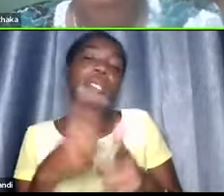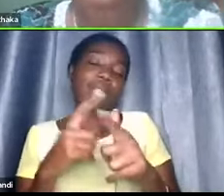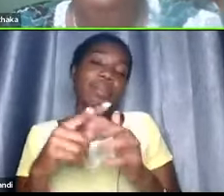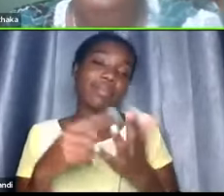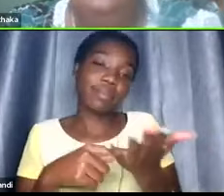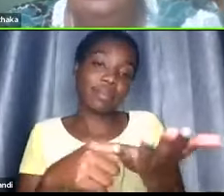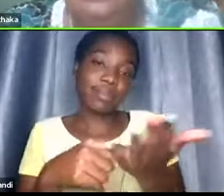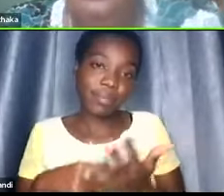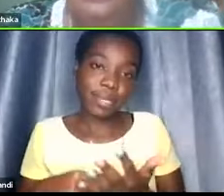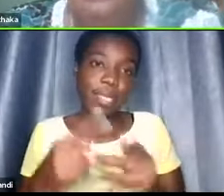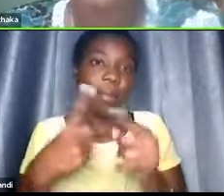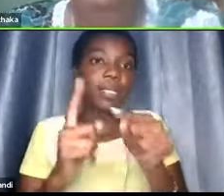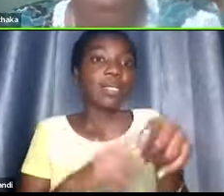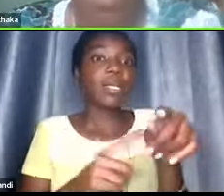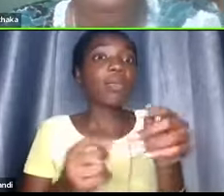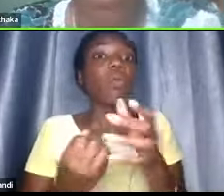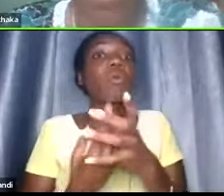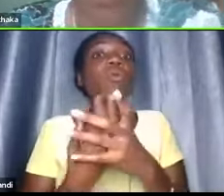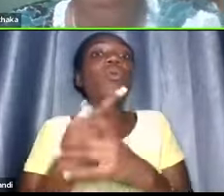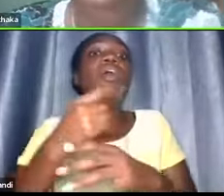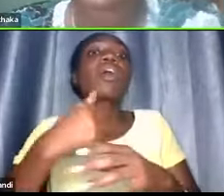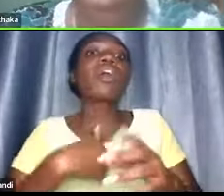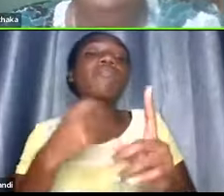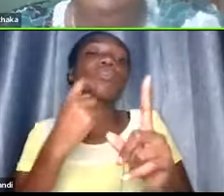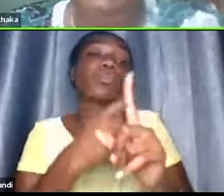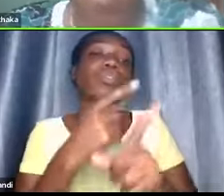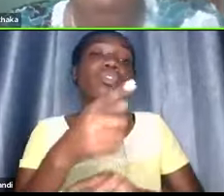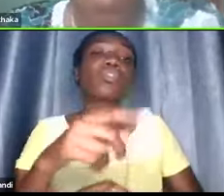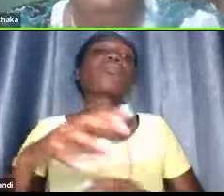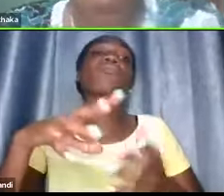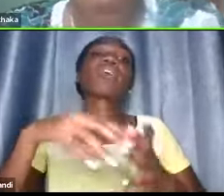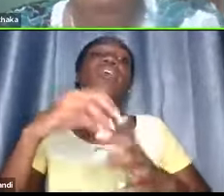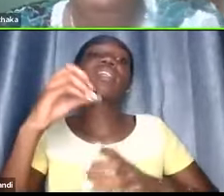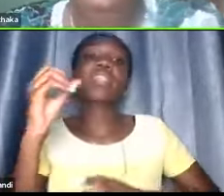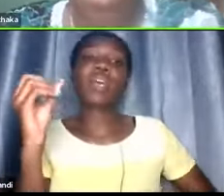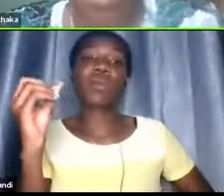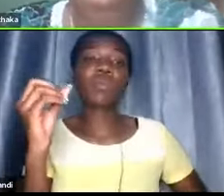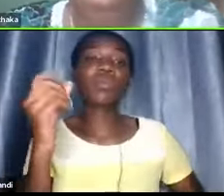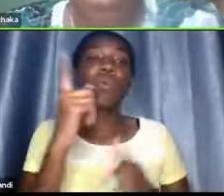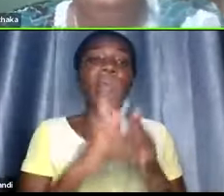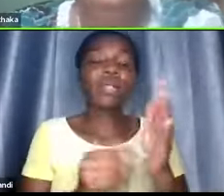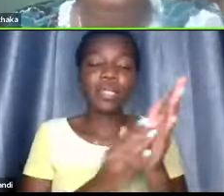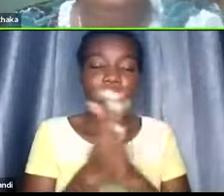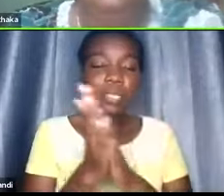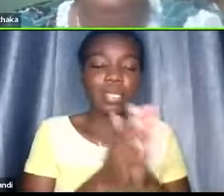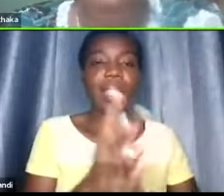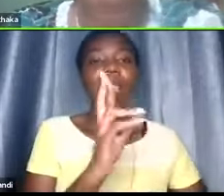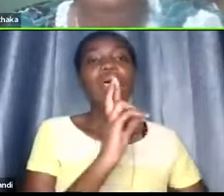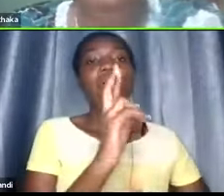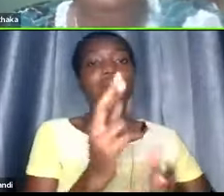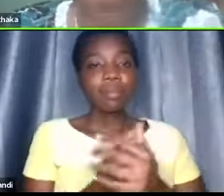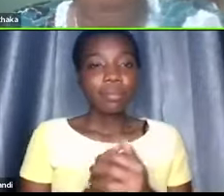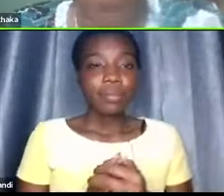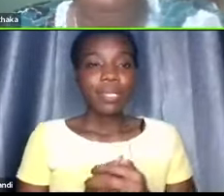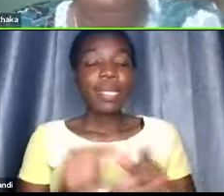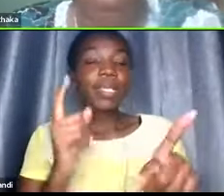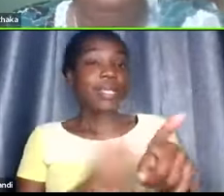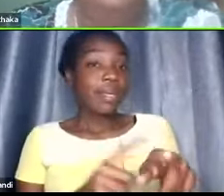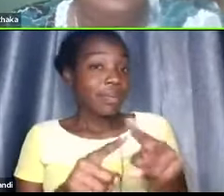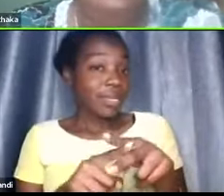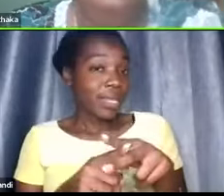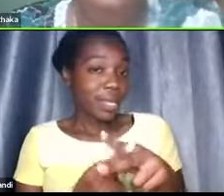are tools that you are able to find out what your interests are. When I started, I said that I